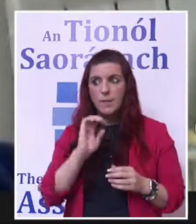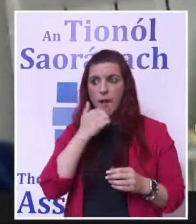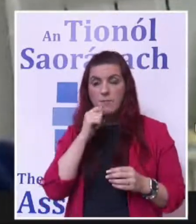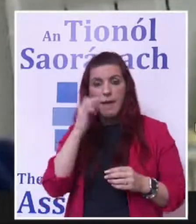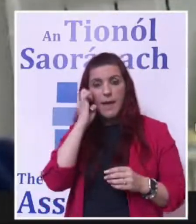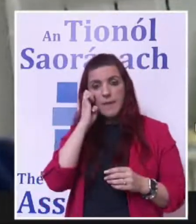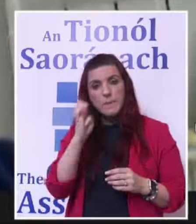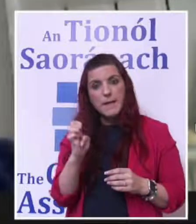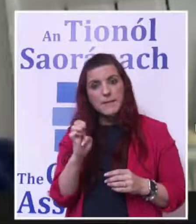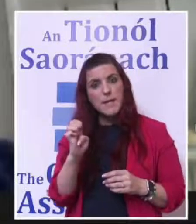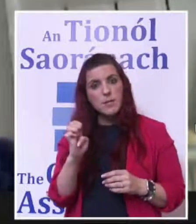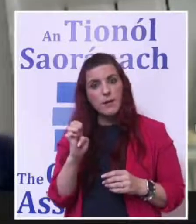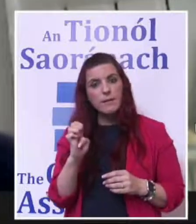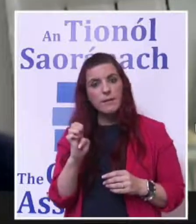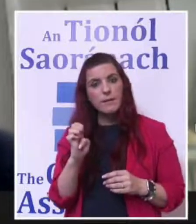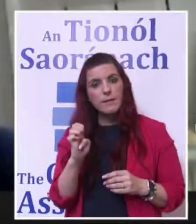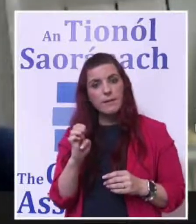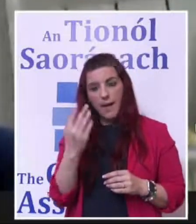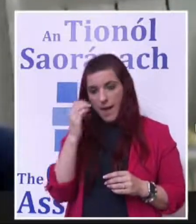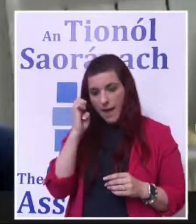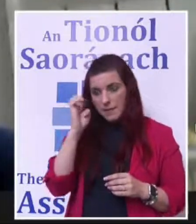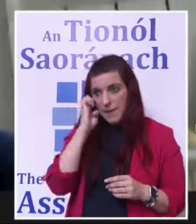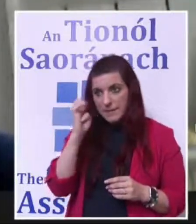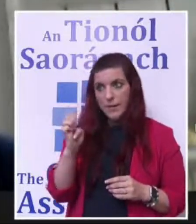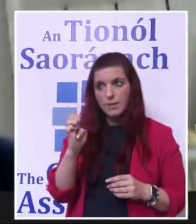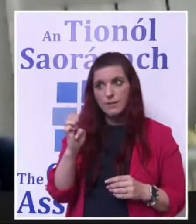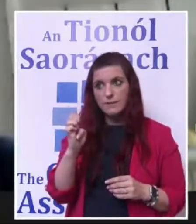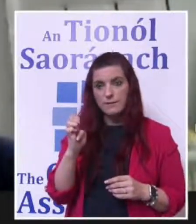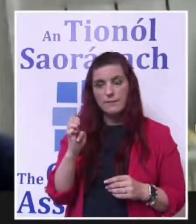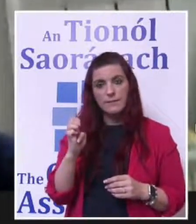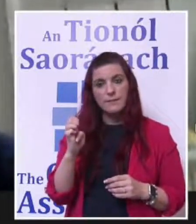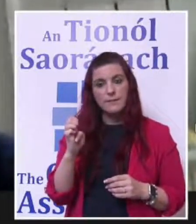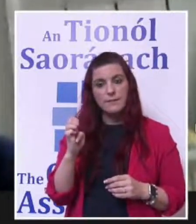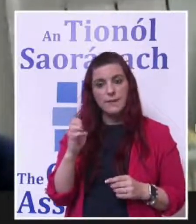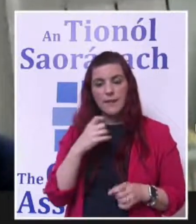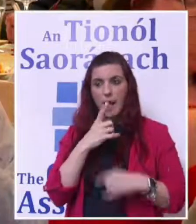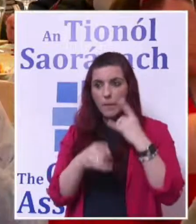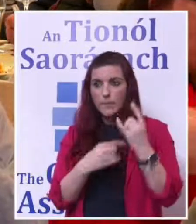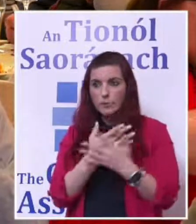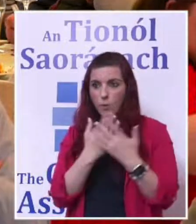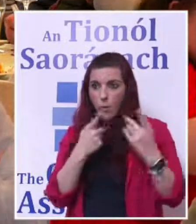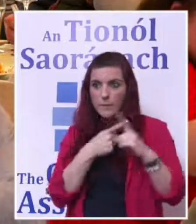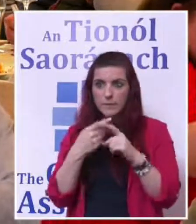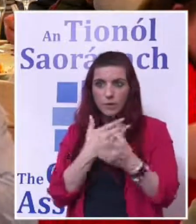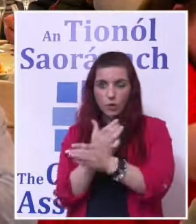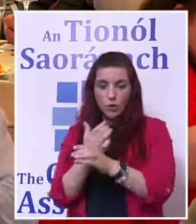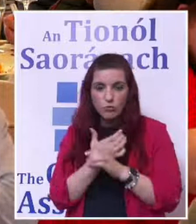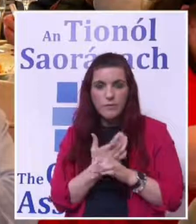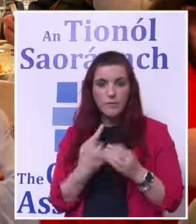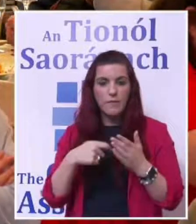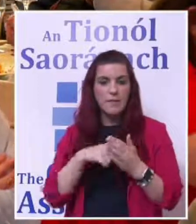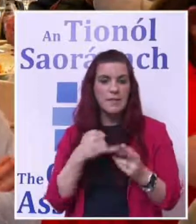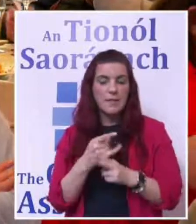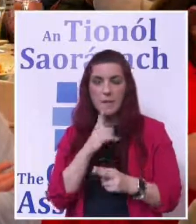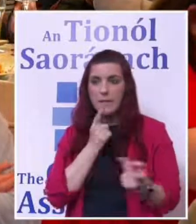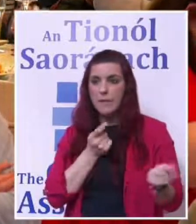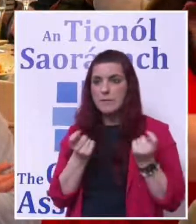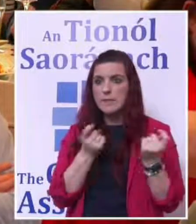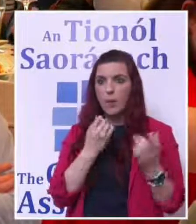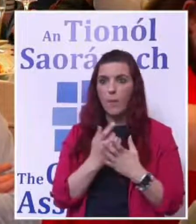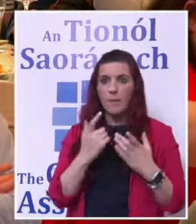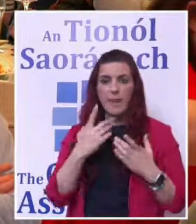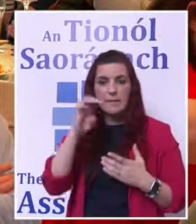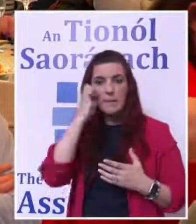expectation, because it happens in their own countries or in the countries they've already invested in, is that they will be dealing with the mayor's